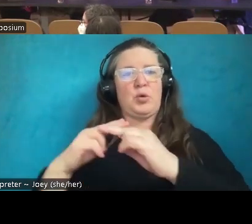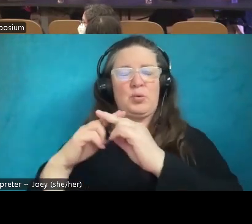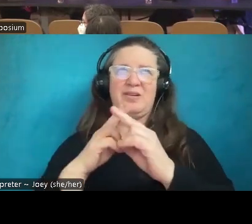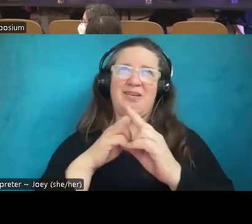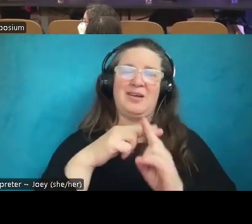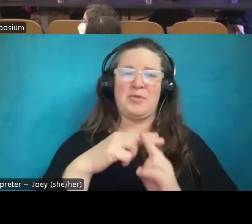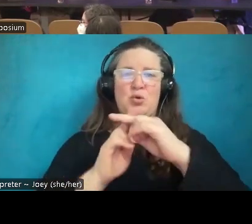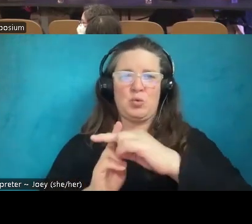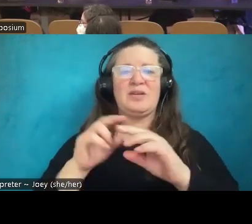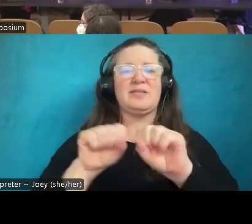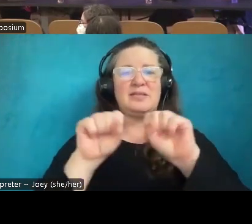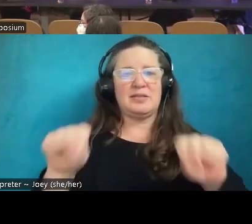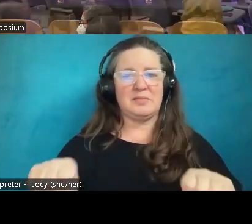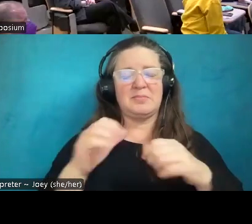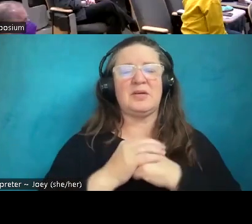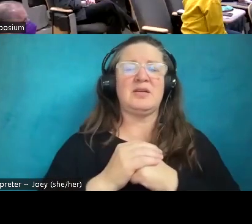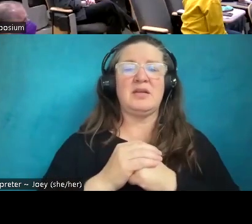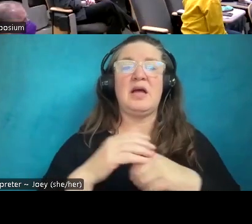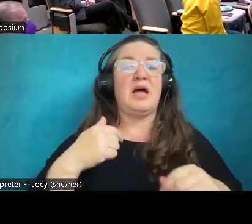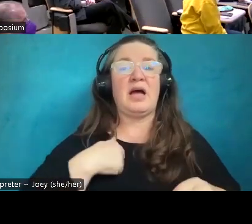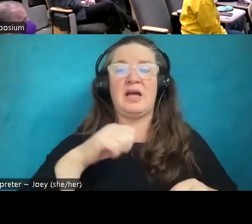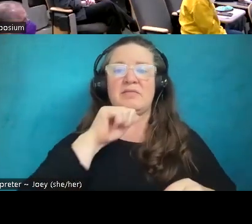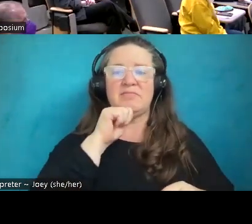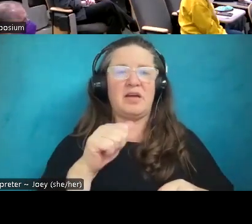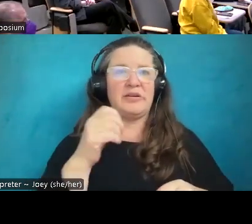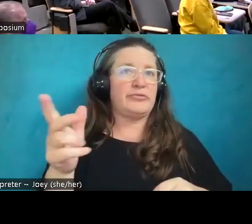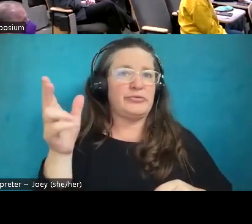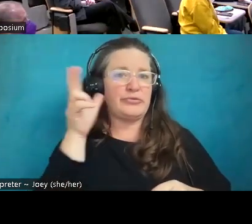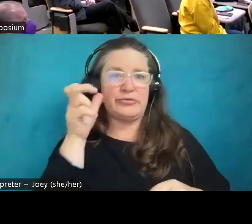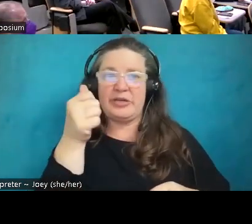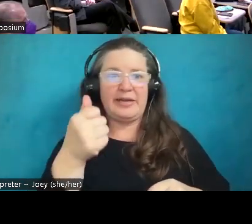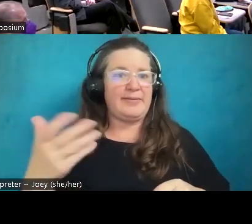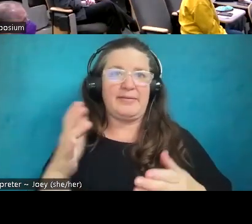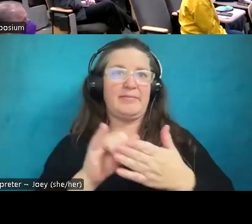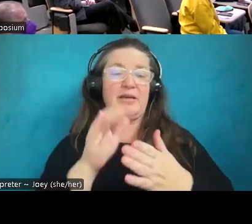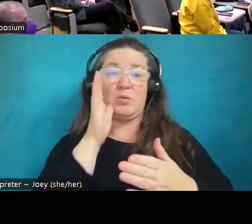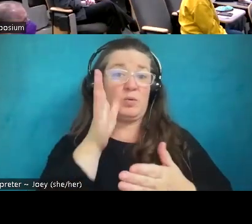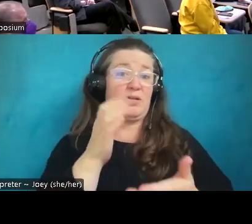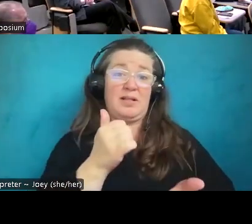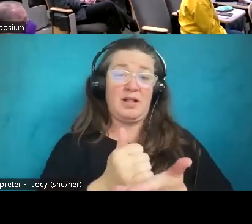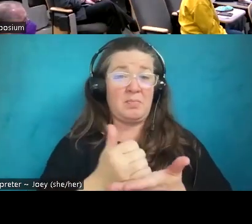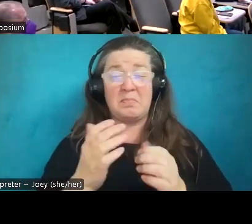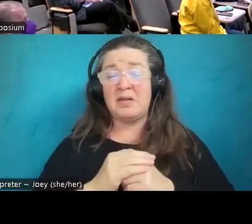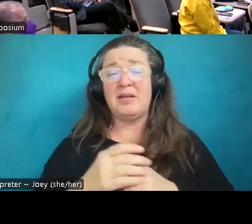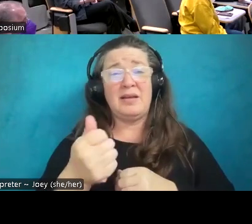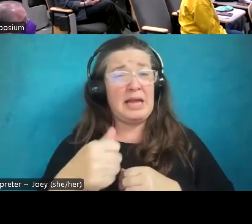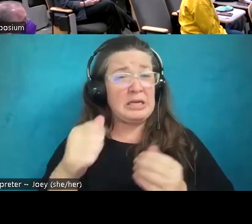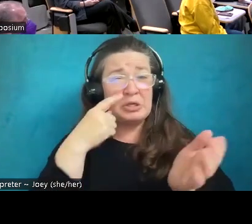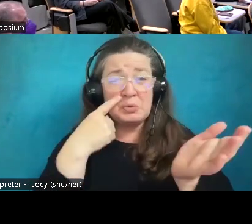COVID clinic, I've not heard anything that would help with that. I don't know if there's anything that is being researched or anything that you're aware